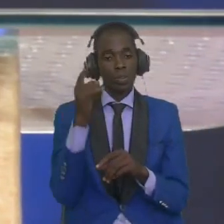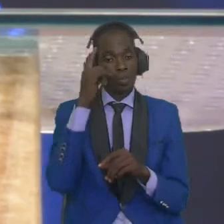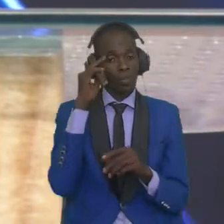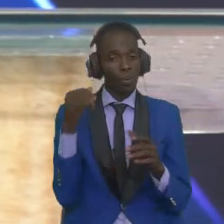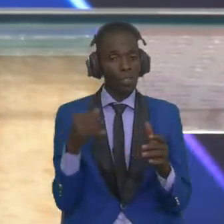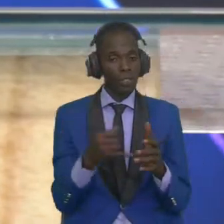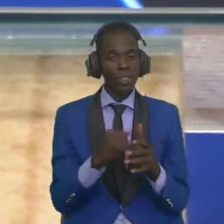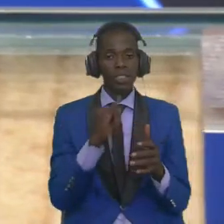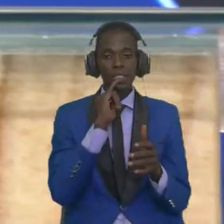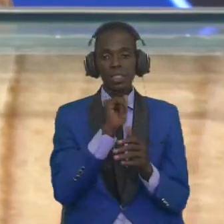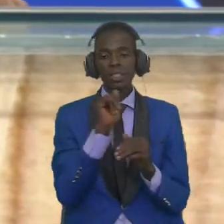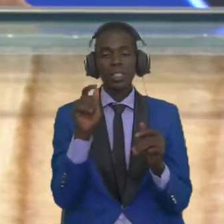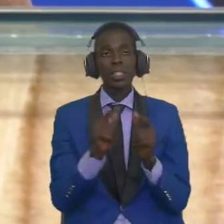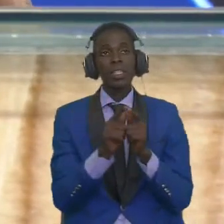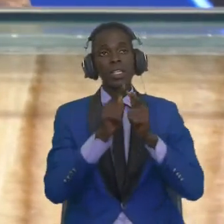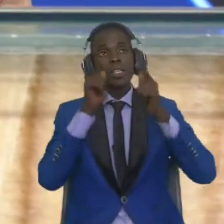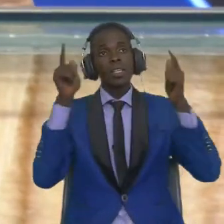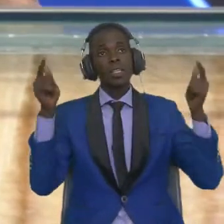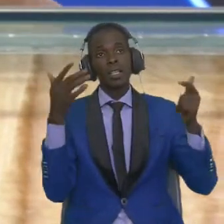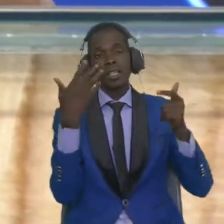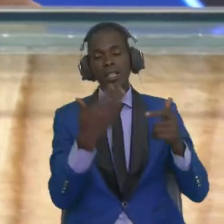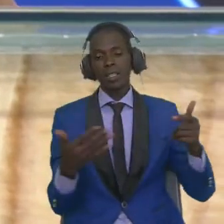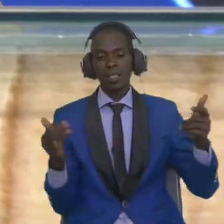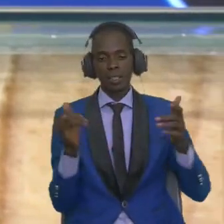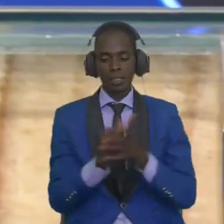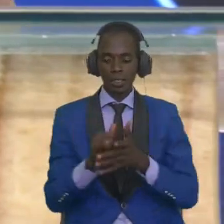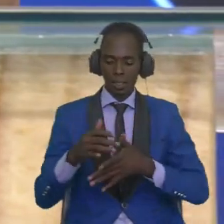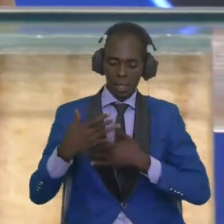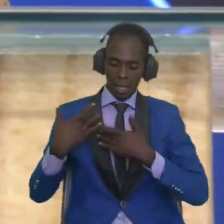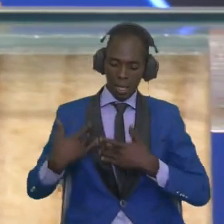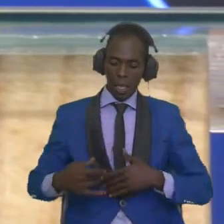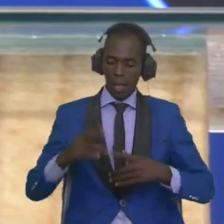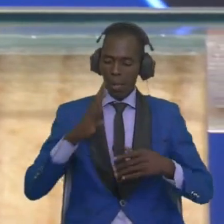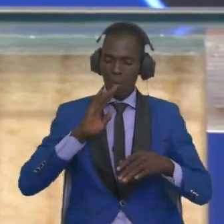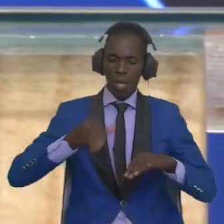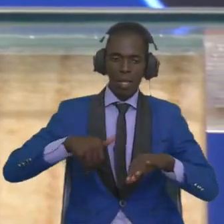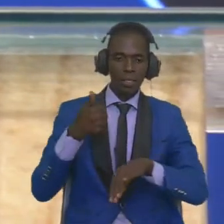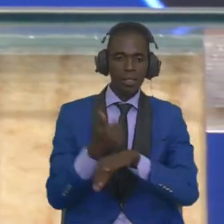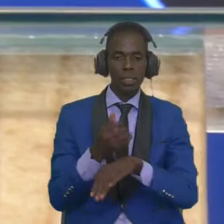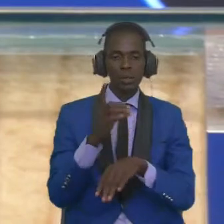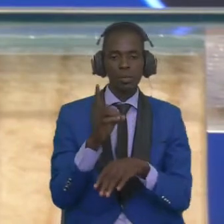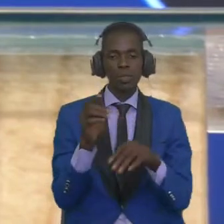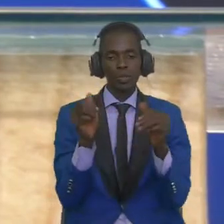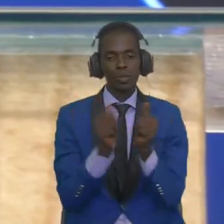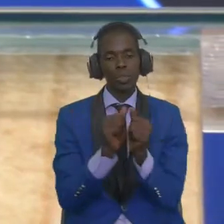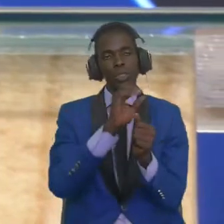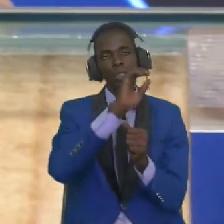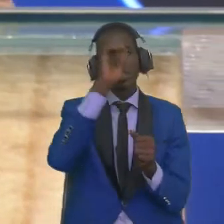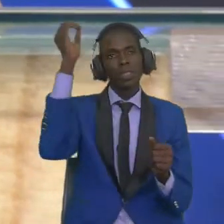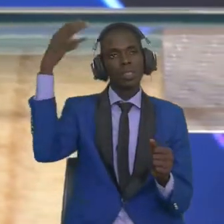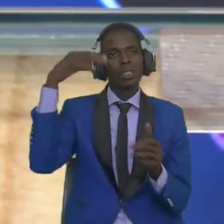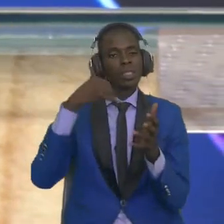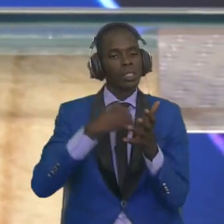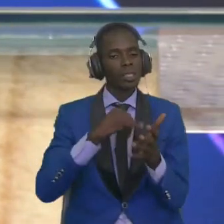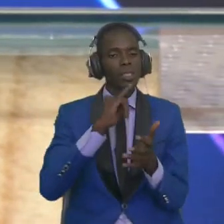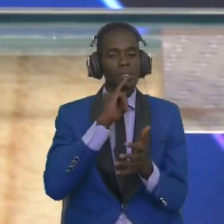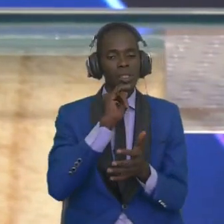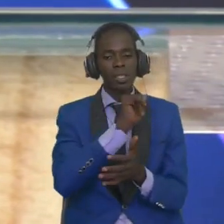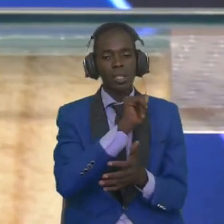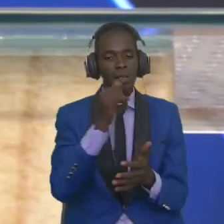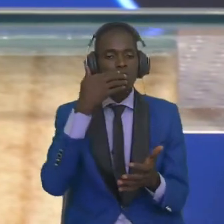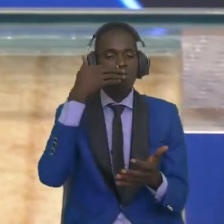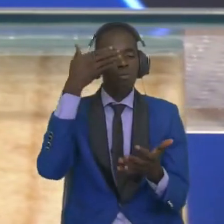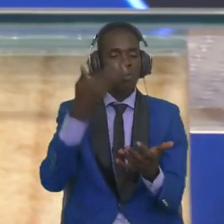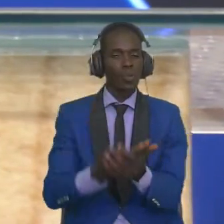a good thing that the heart be established with grace. It's a good thing that